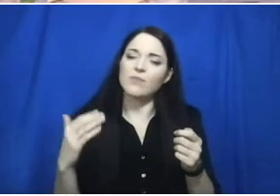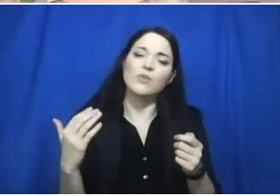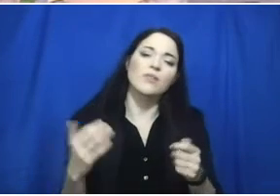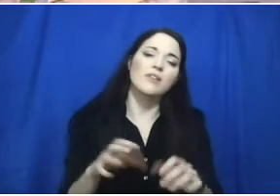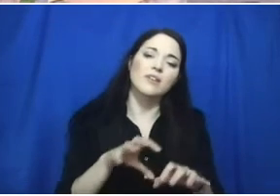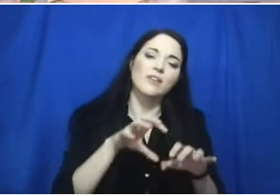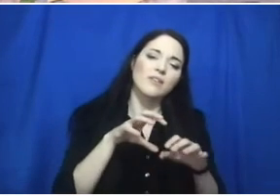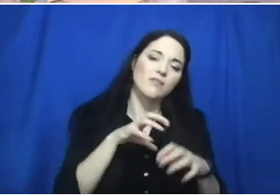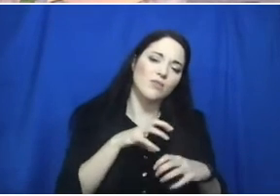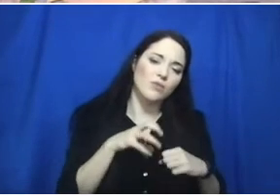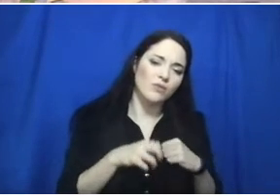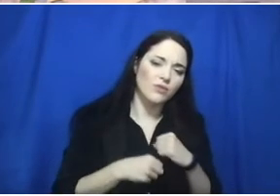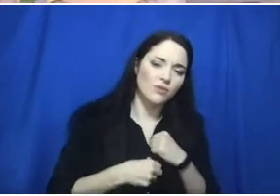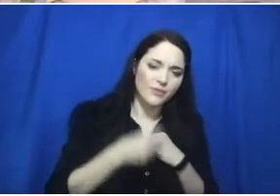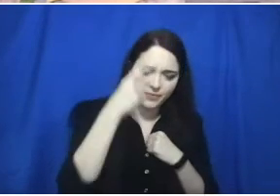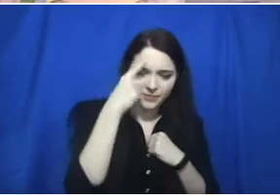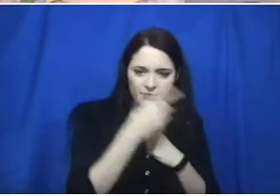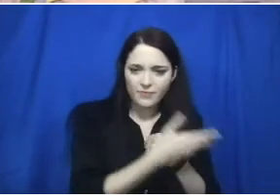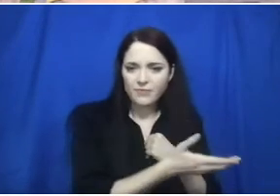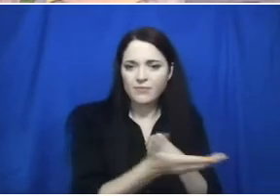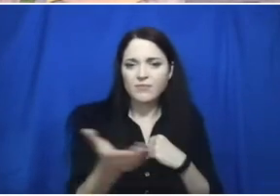broken for you."